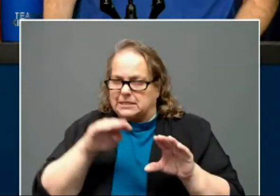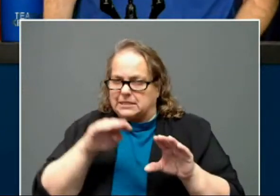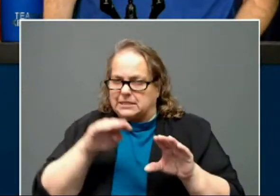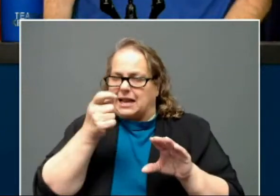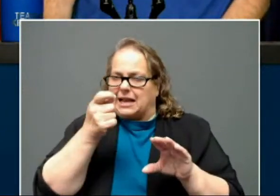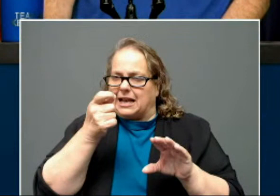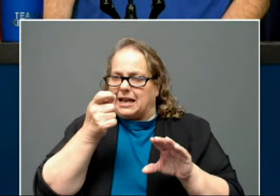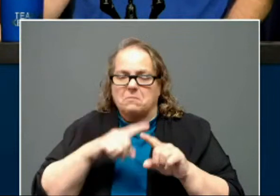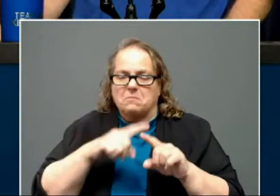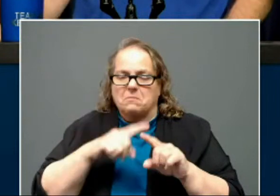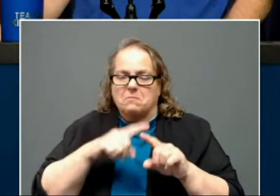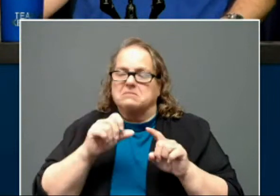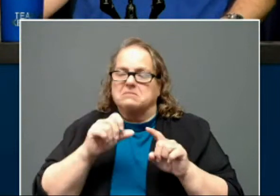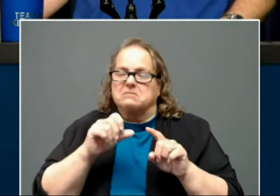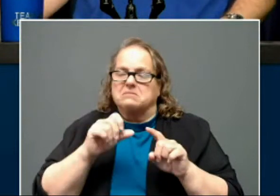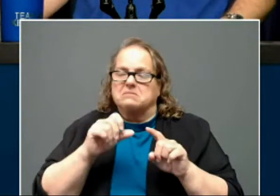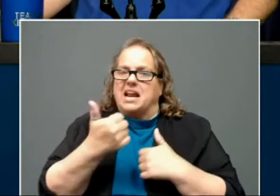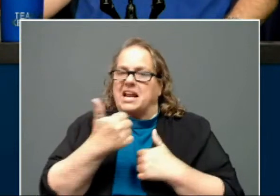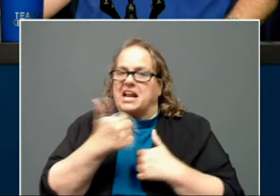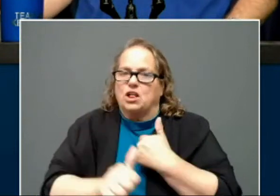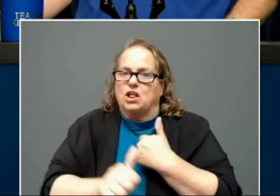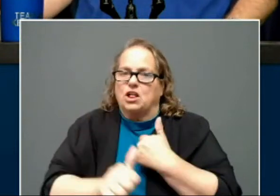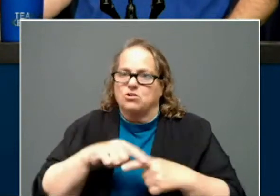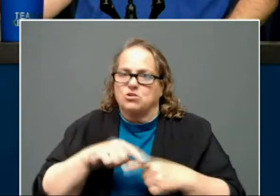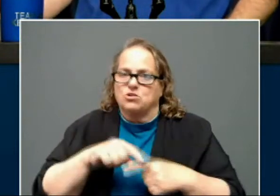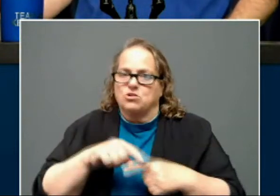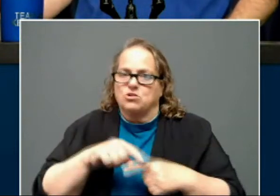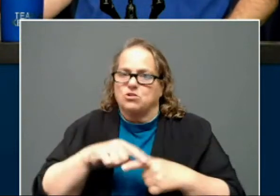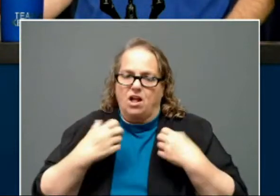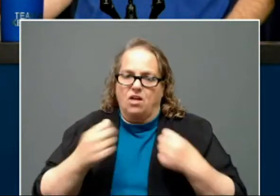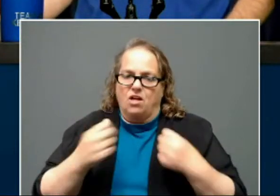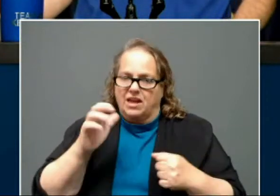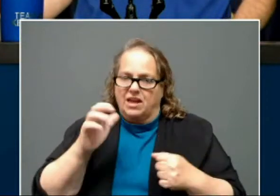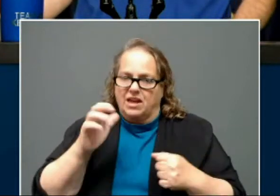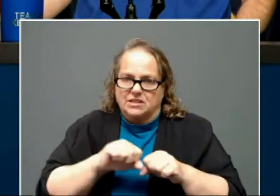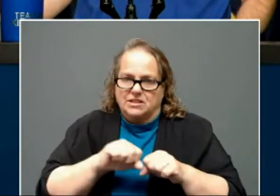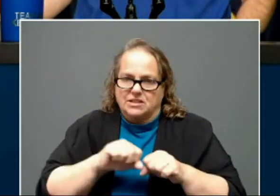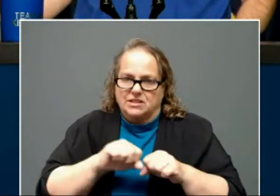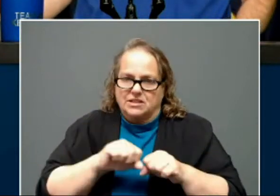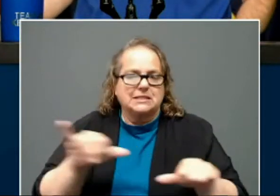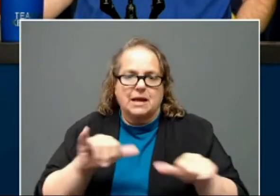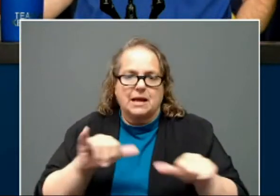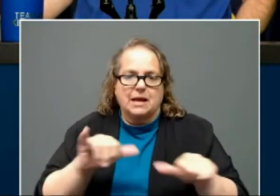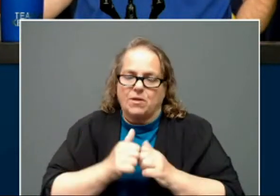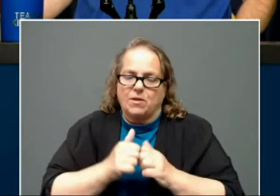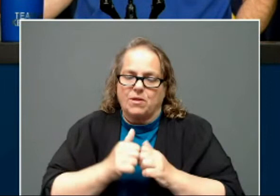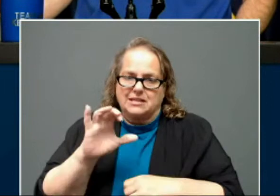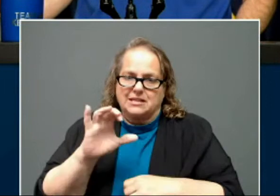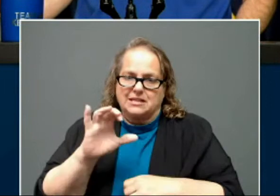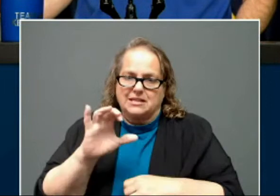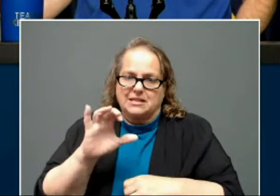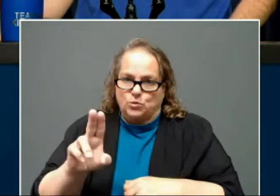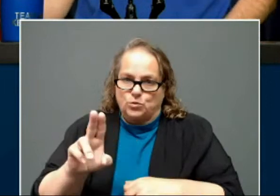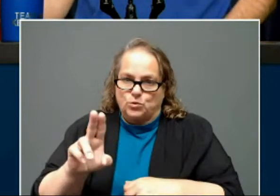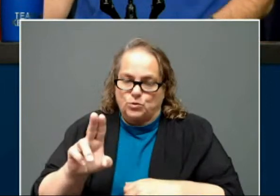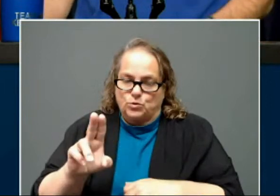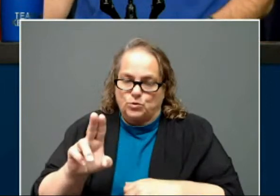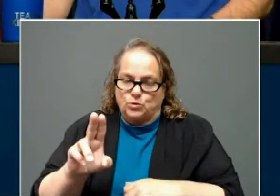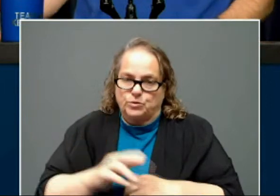appreciable that would threaten our healthcare system. The same on the ICU census.